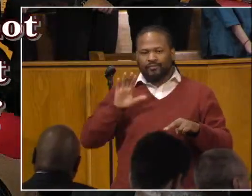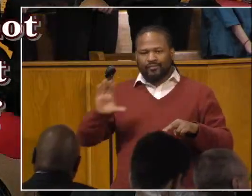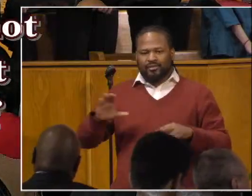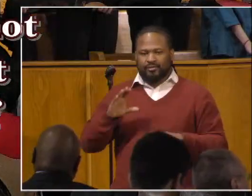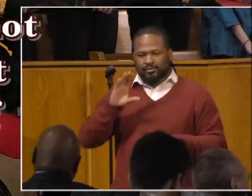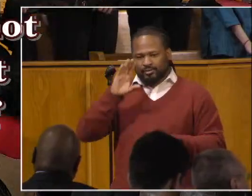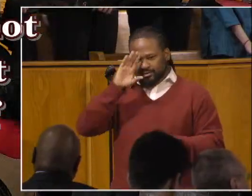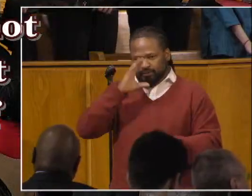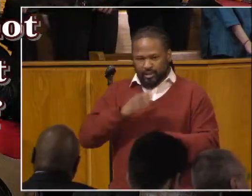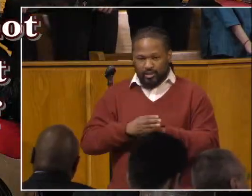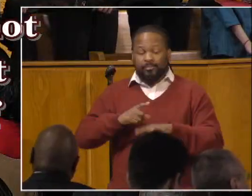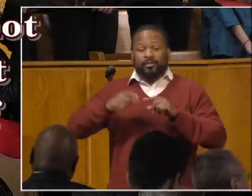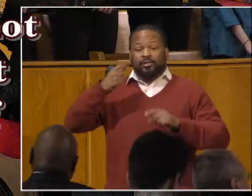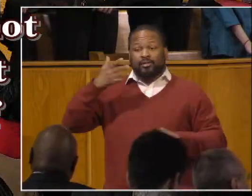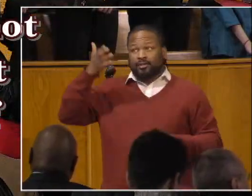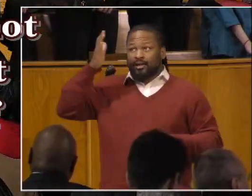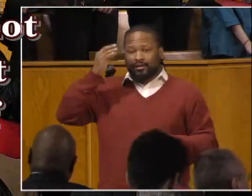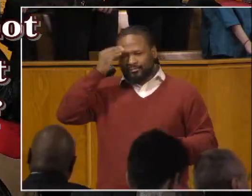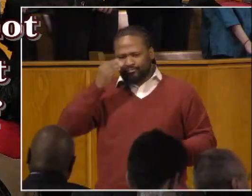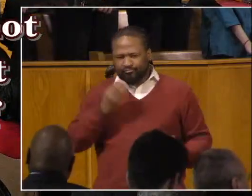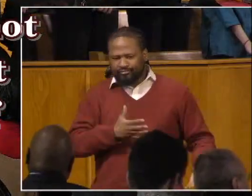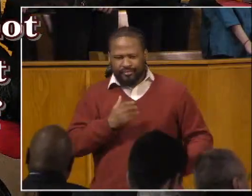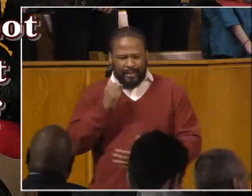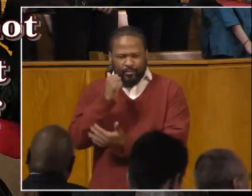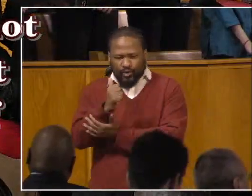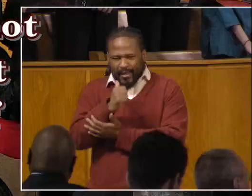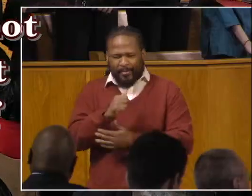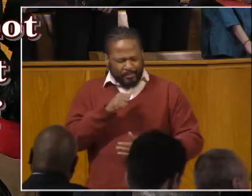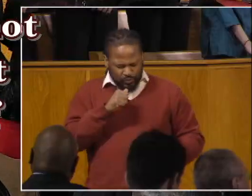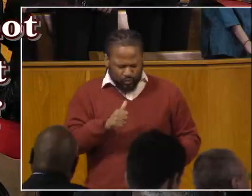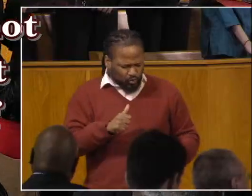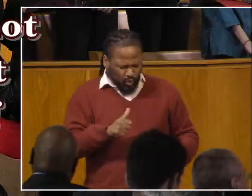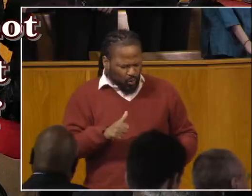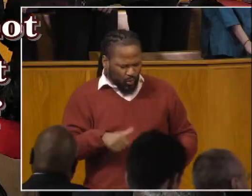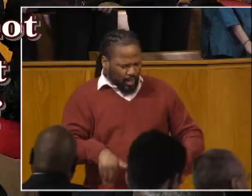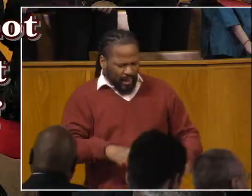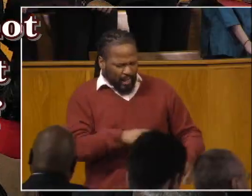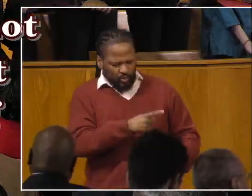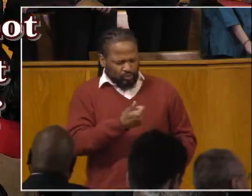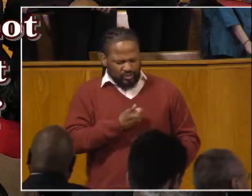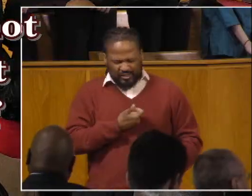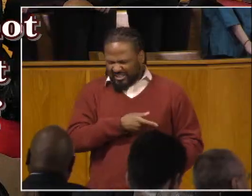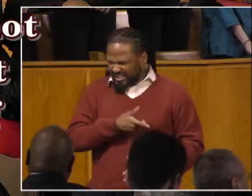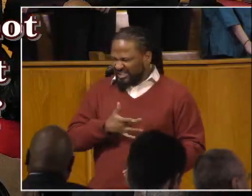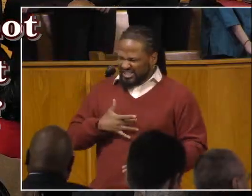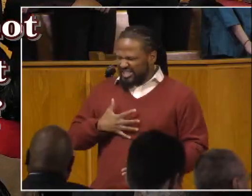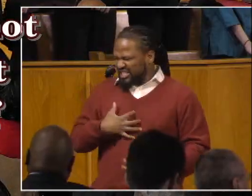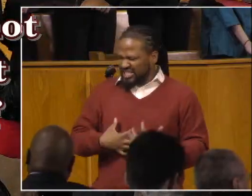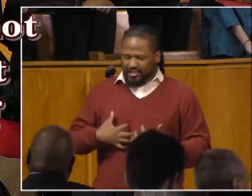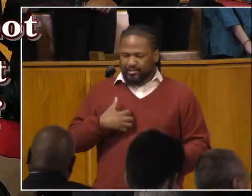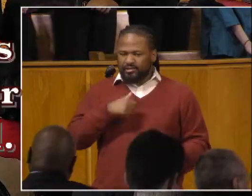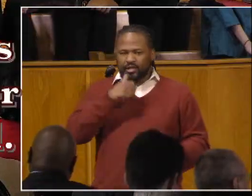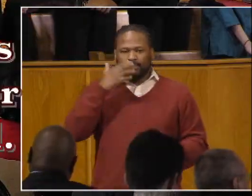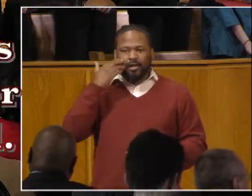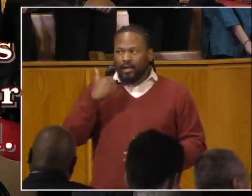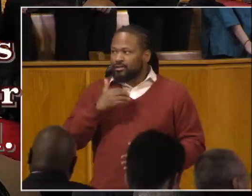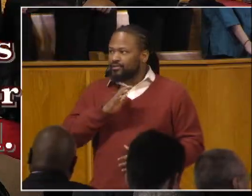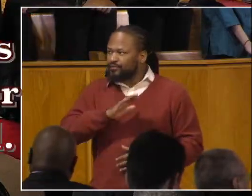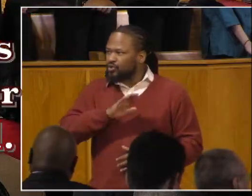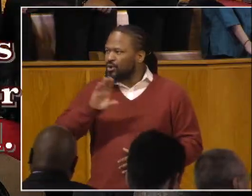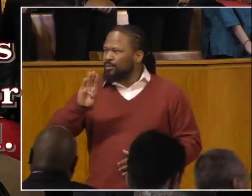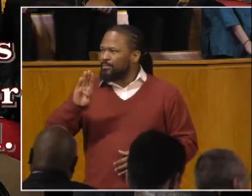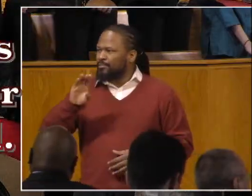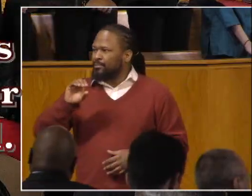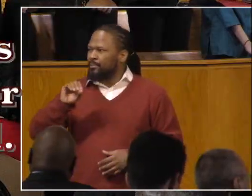But God said to Abraham, "Do not let it be displeasing in your sight because of the lad or because of your